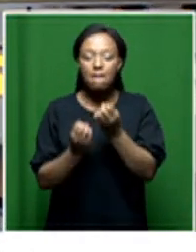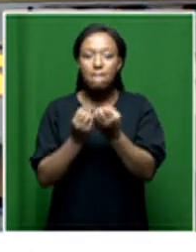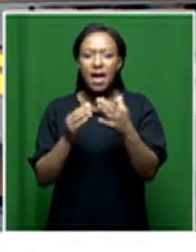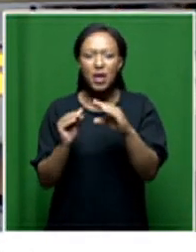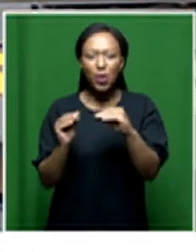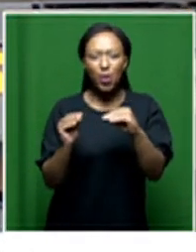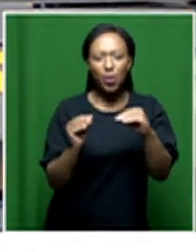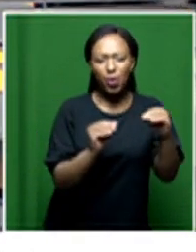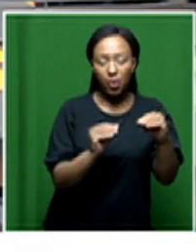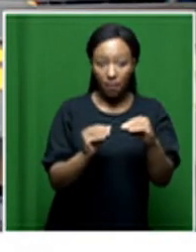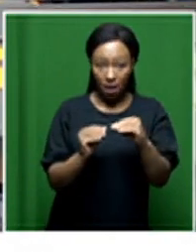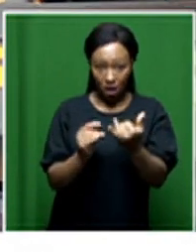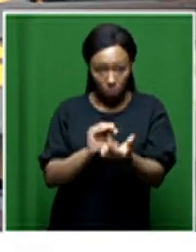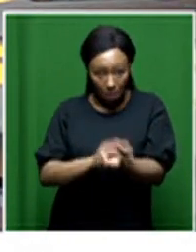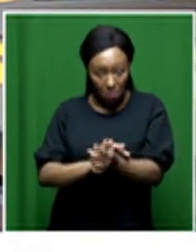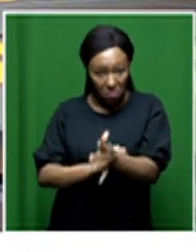delays on this one.